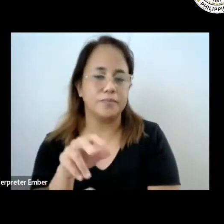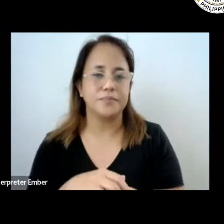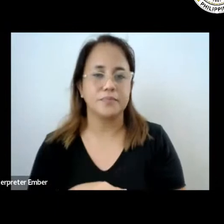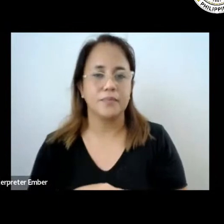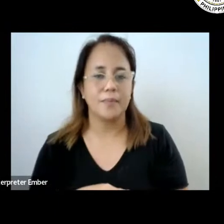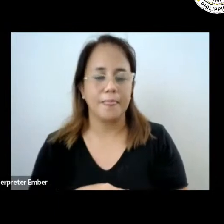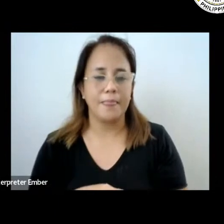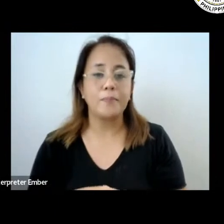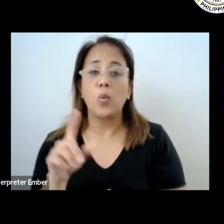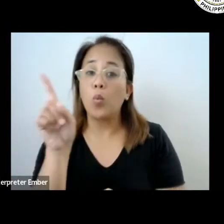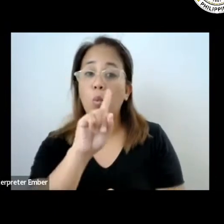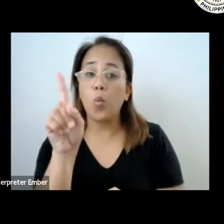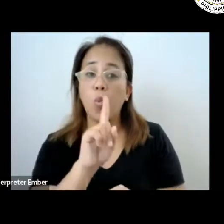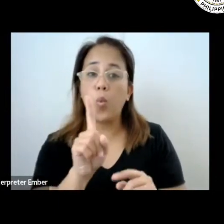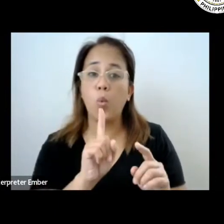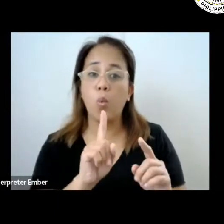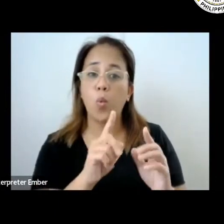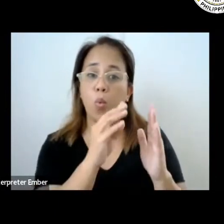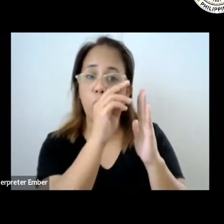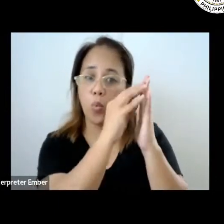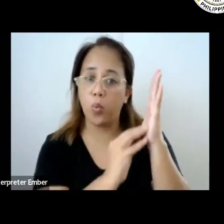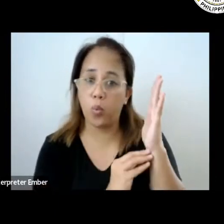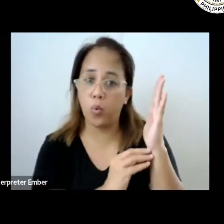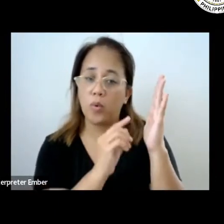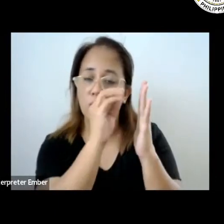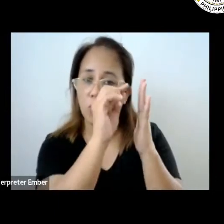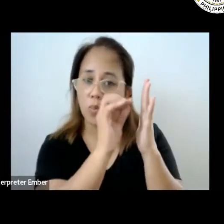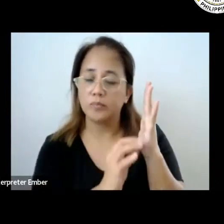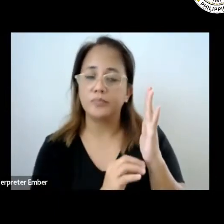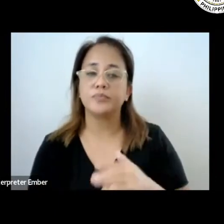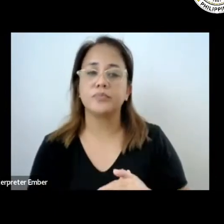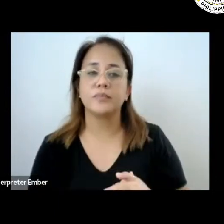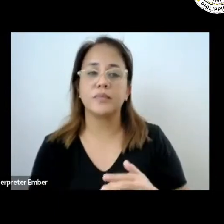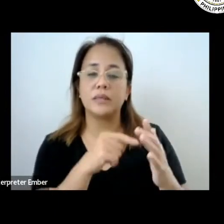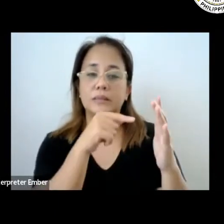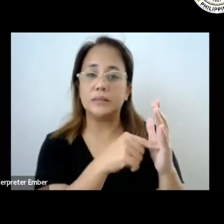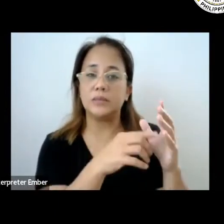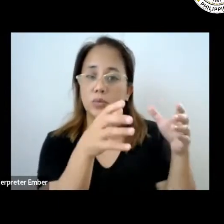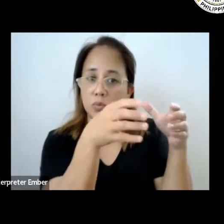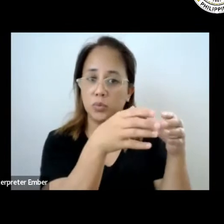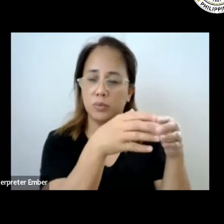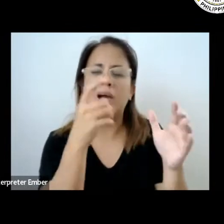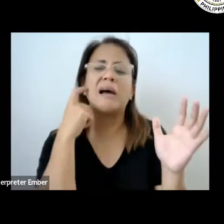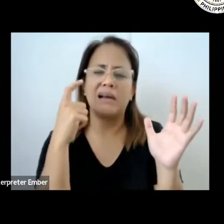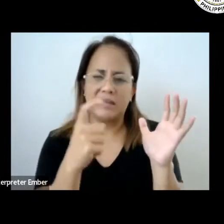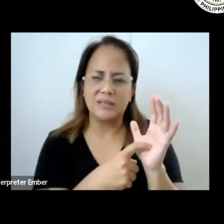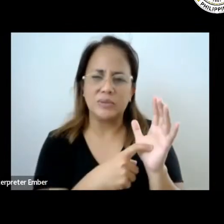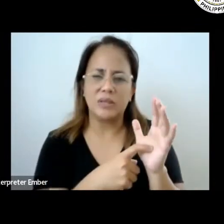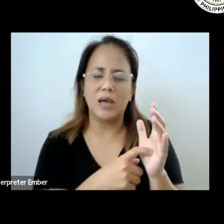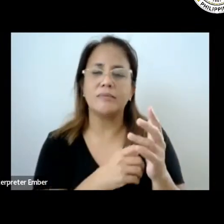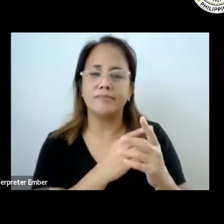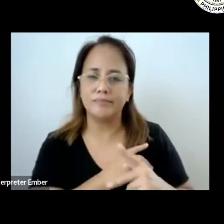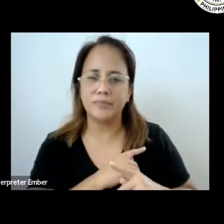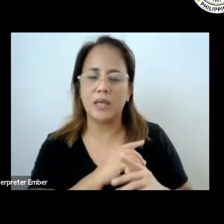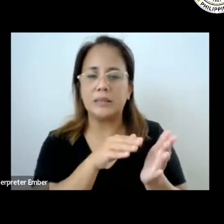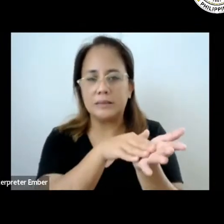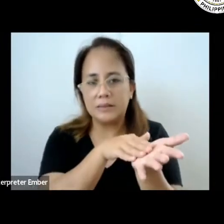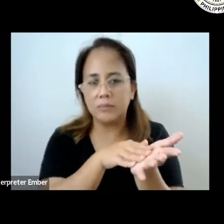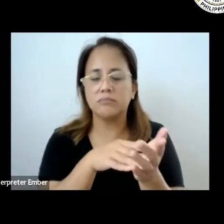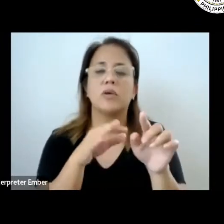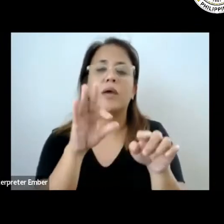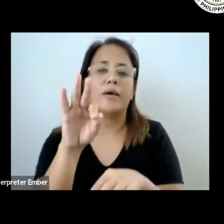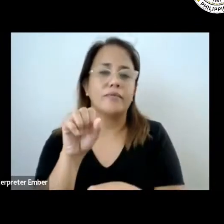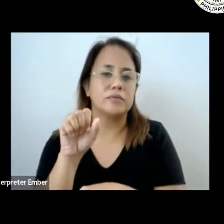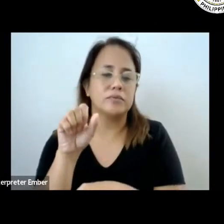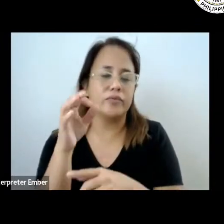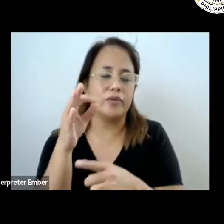2022, at ito po ang kanilang winika. This network recognizes the gratitude, the exemption of Filipino Sign